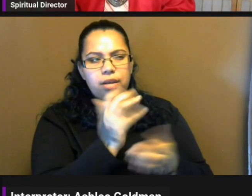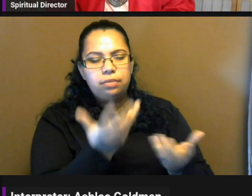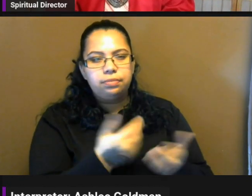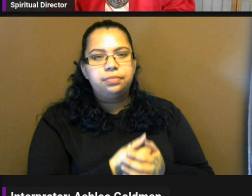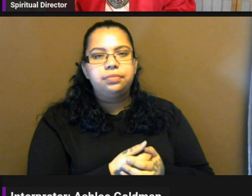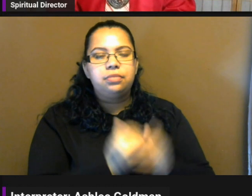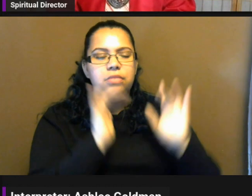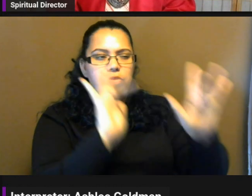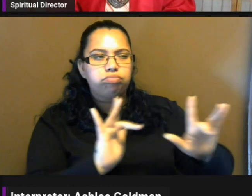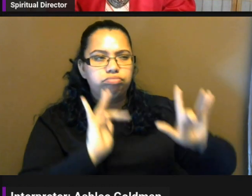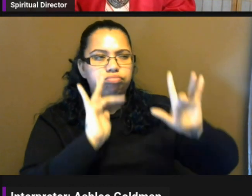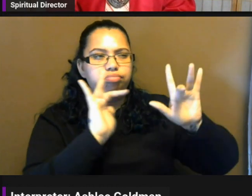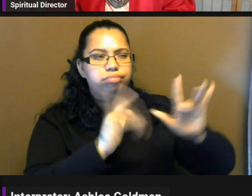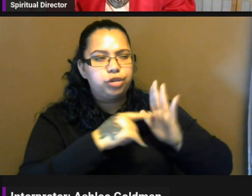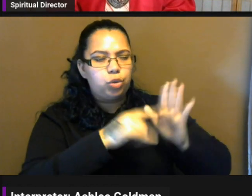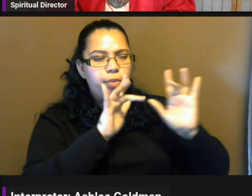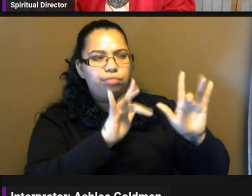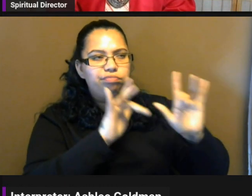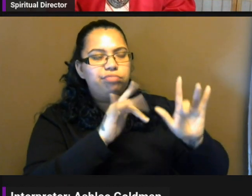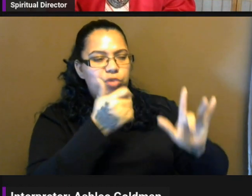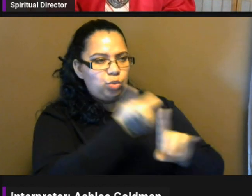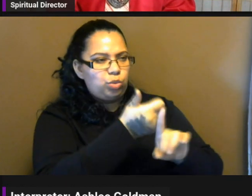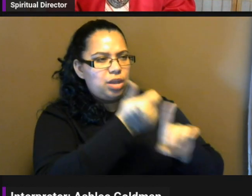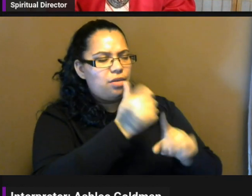Showing yourself compassion,